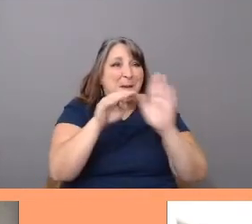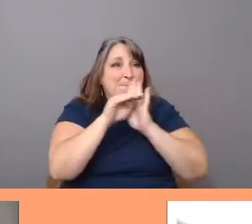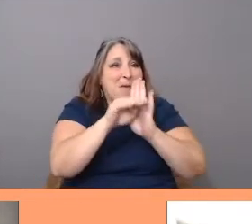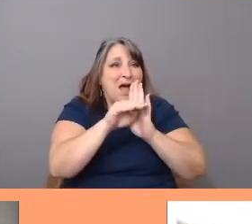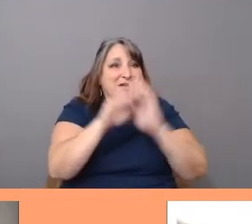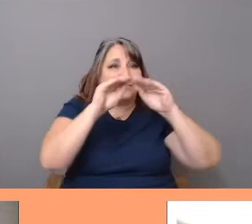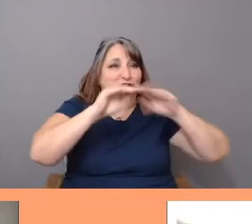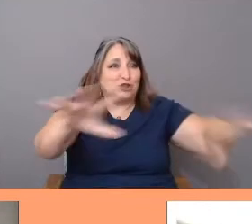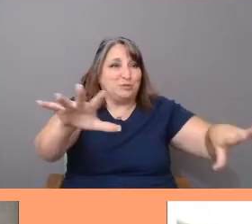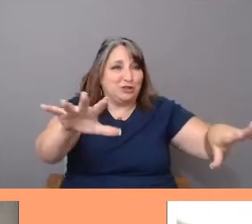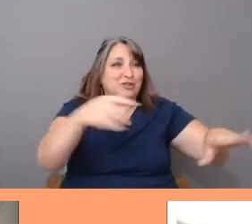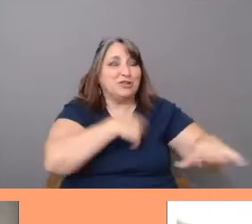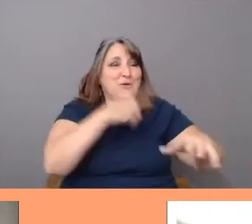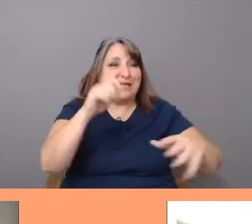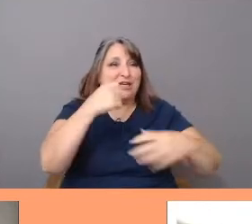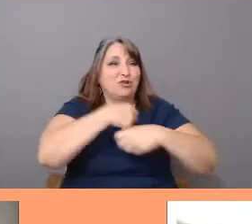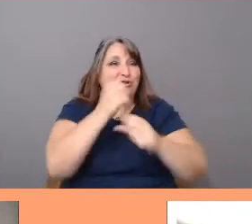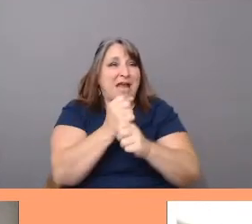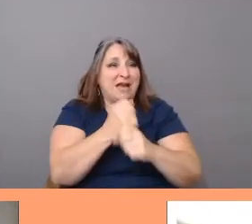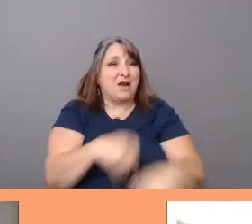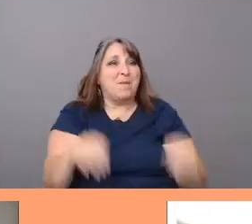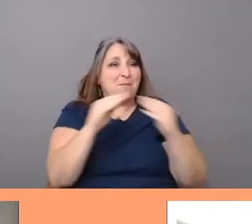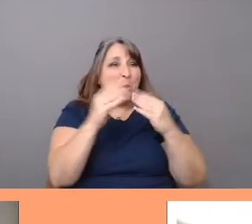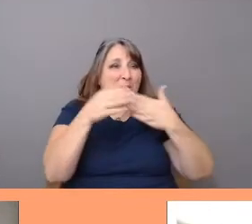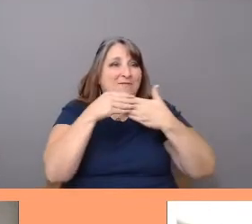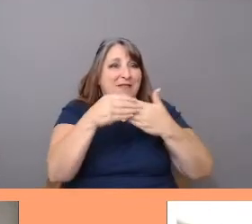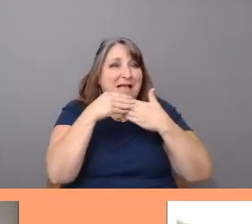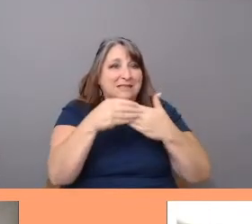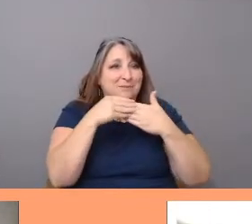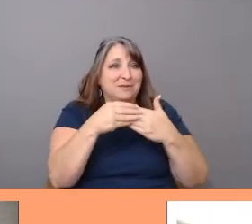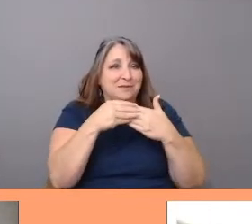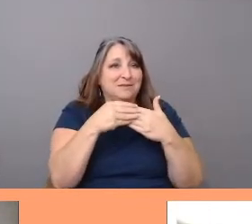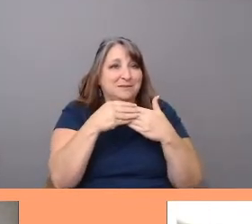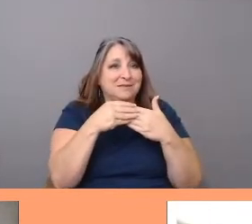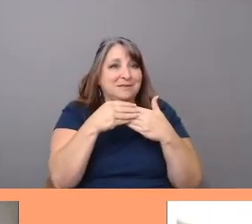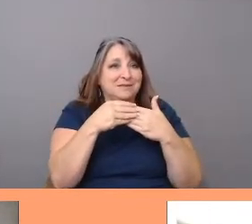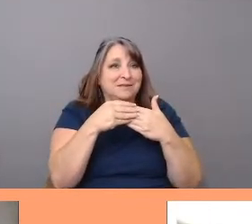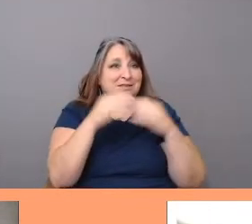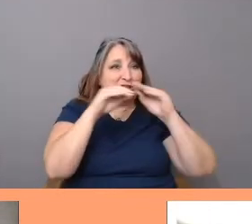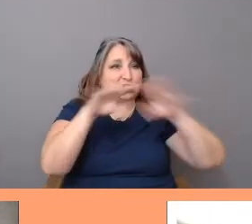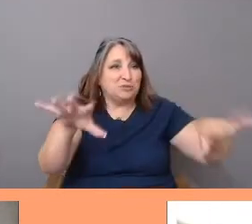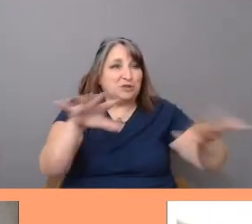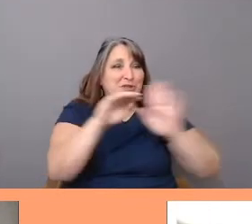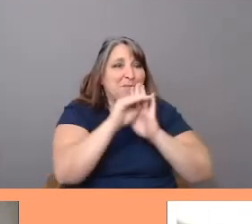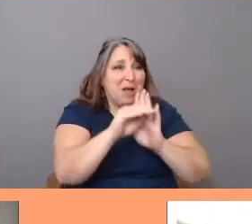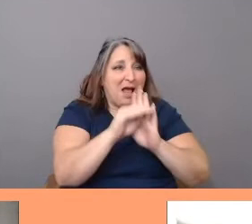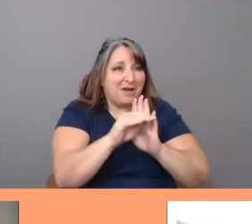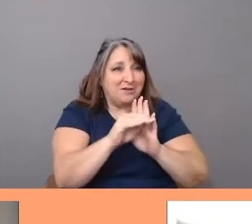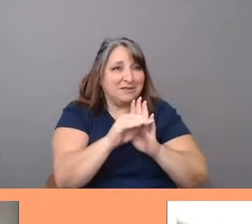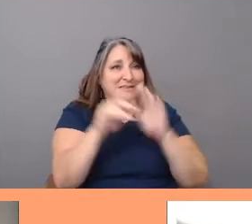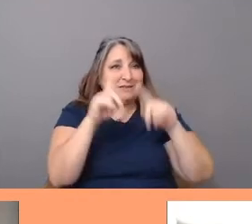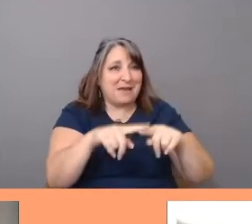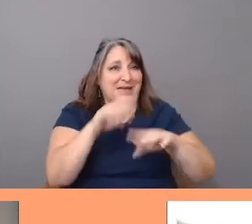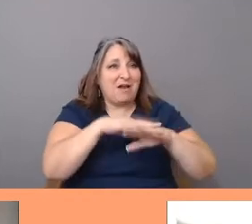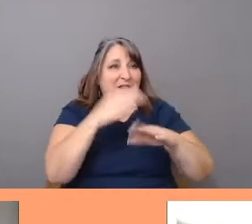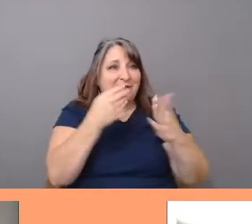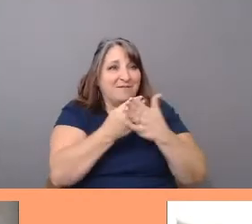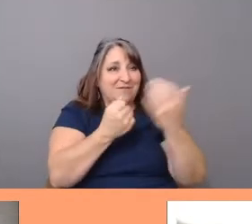need to create a more flexible, depending on the different